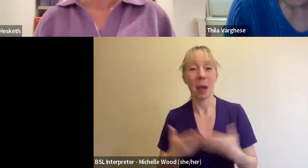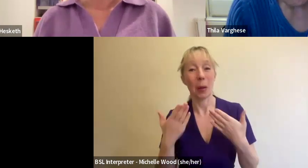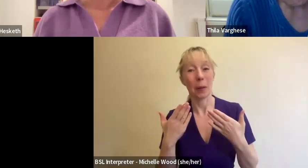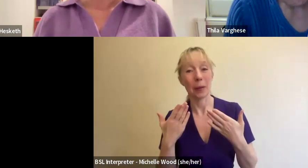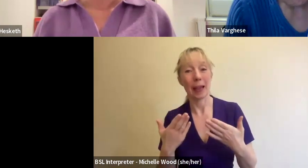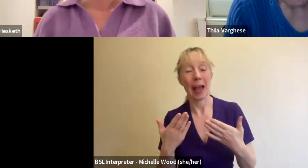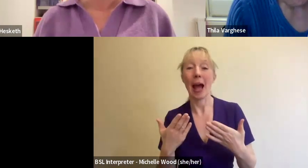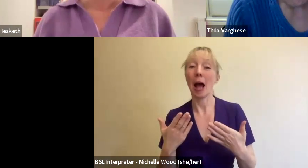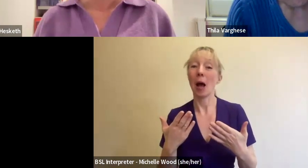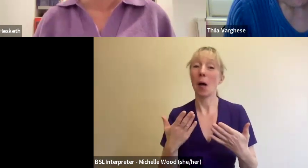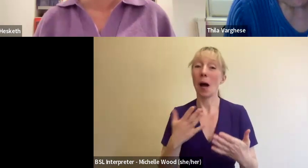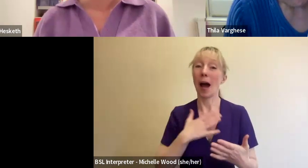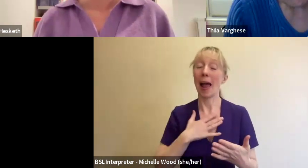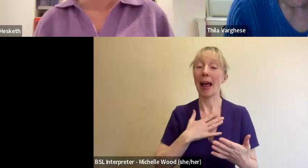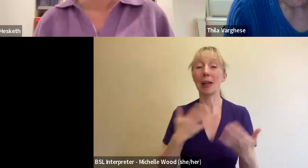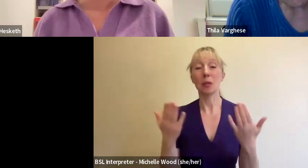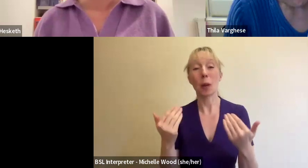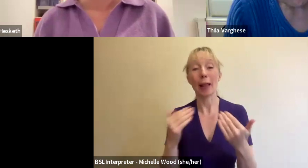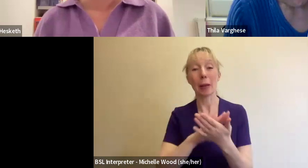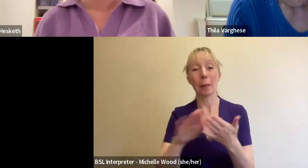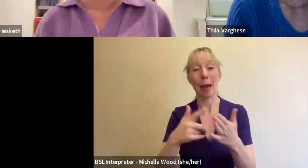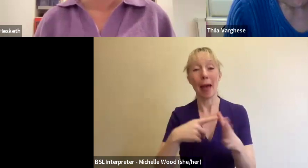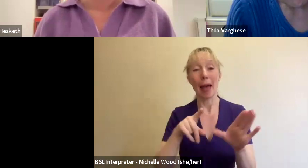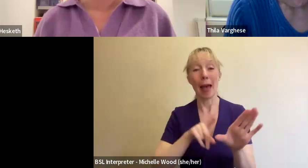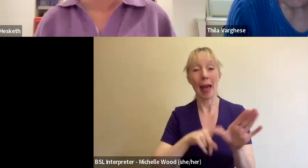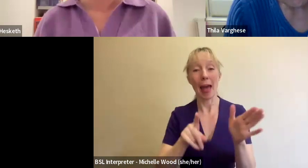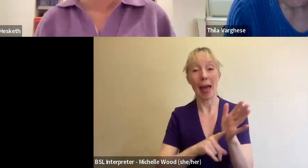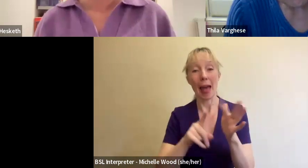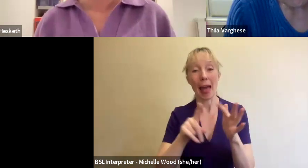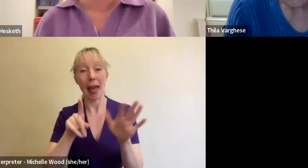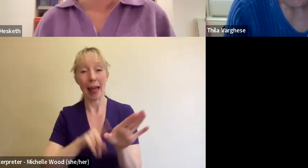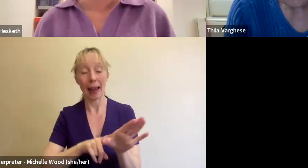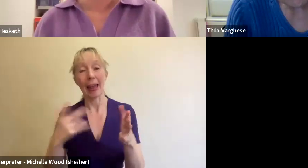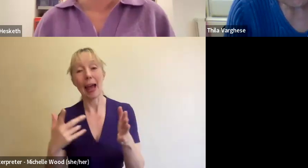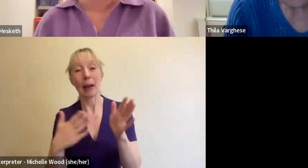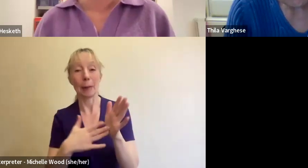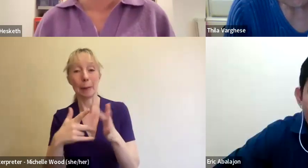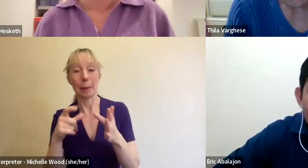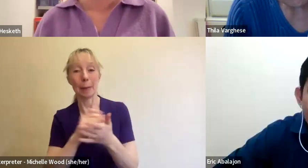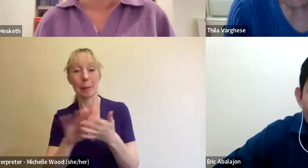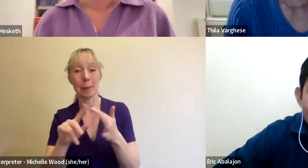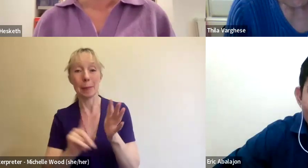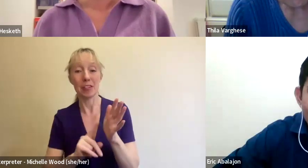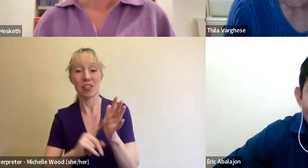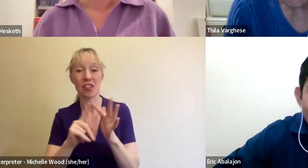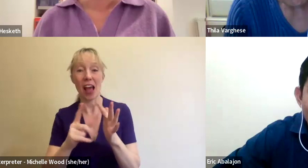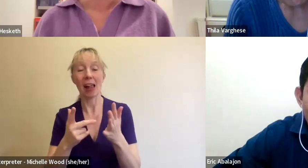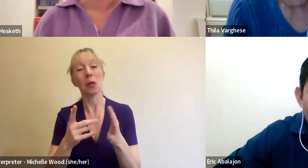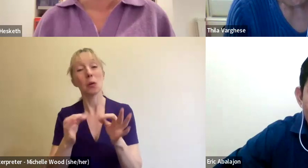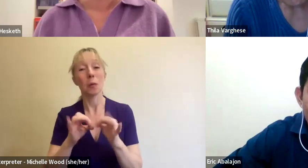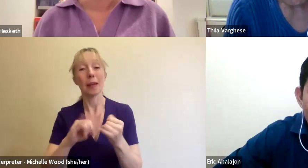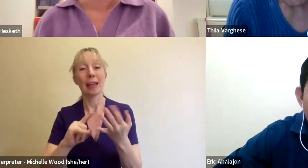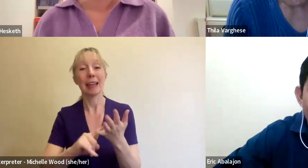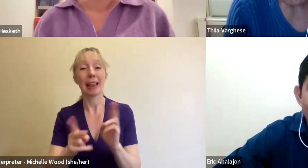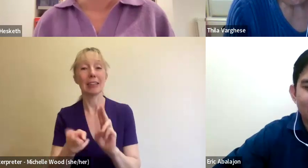also like to welcome Hayley and Michelle, who are providing our BSL interpretation today. Thank you to